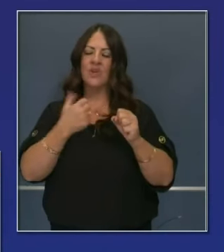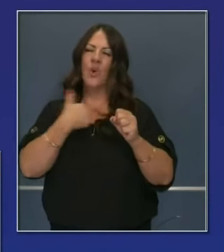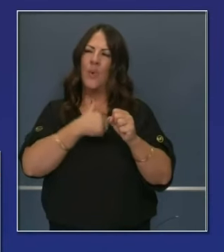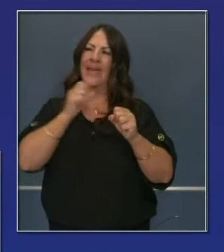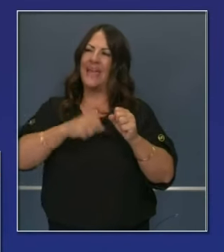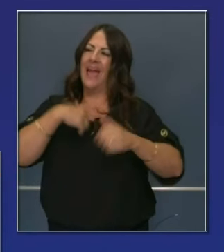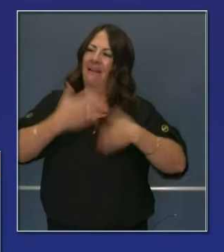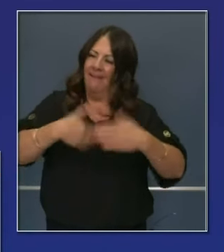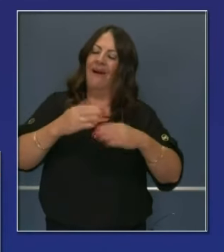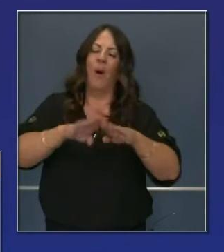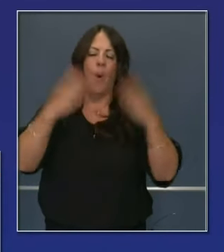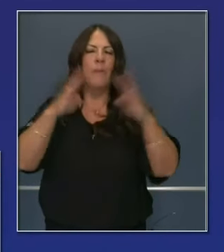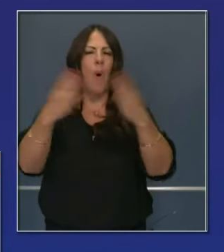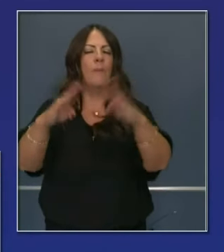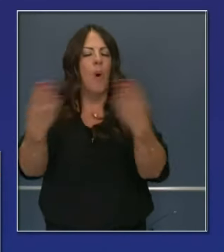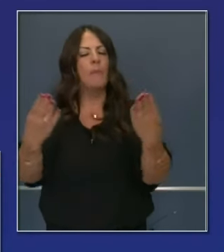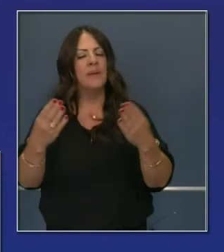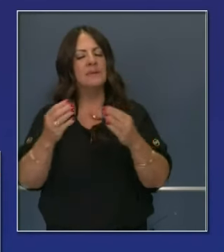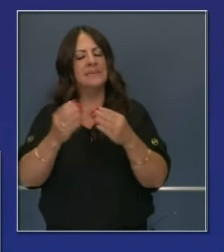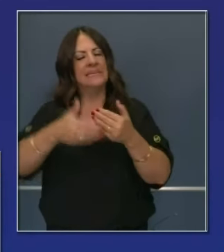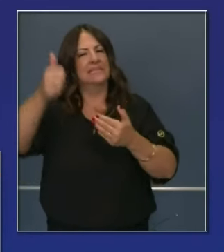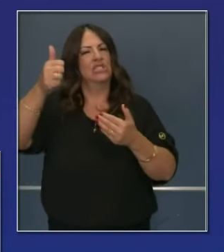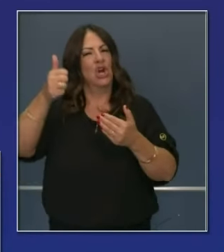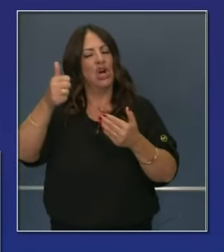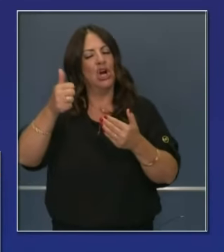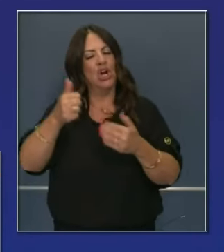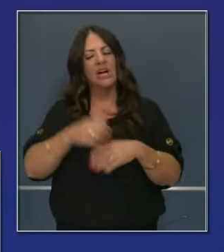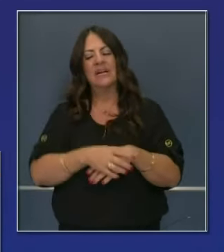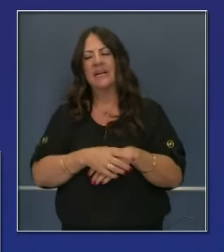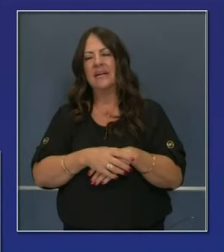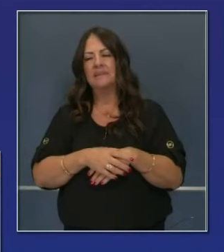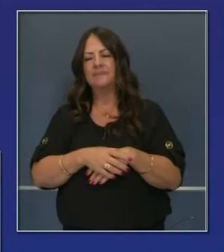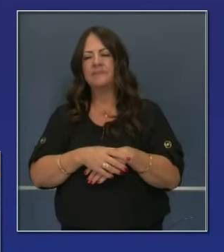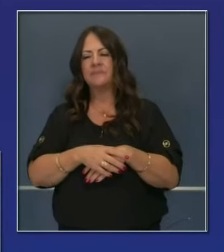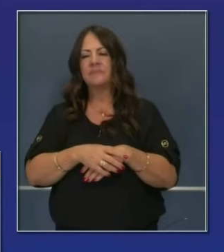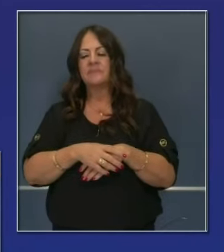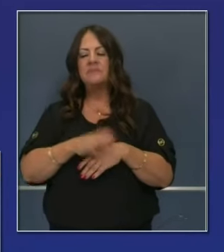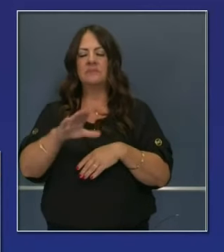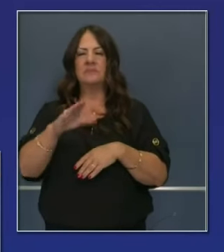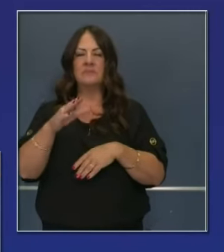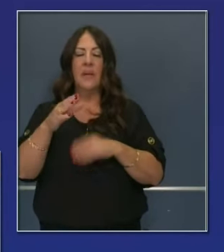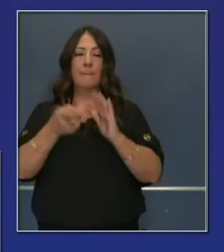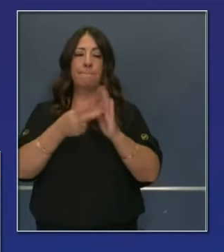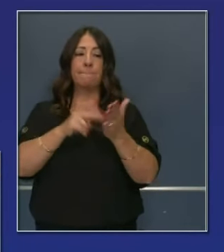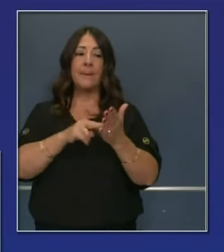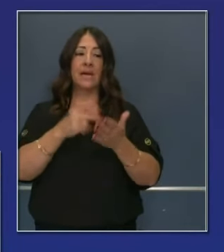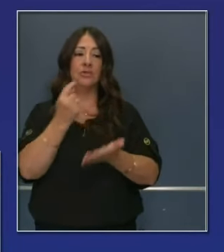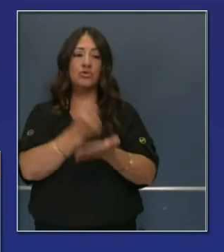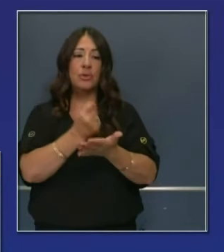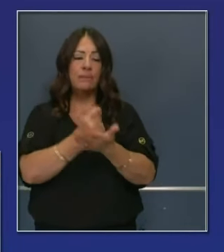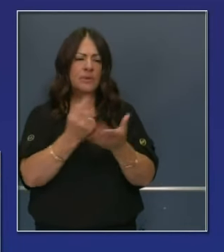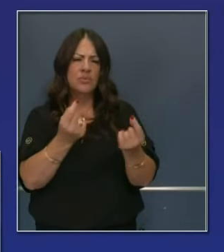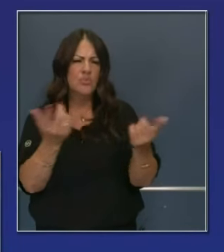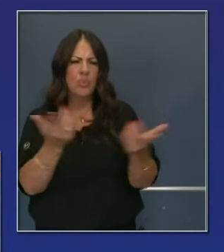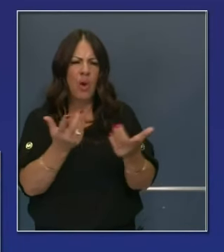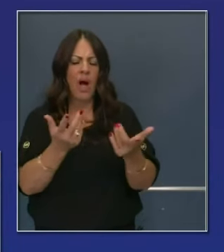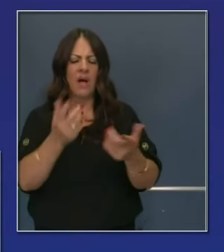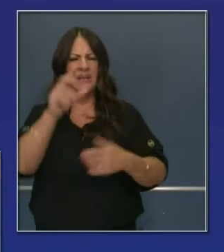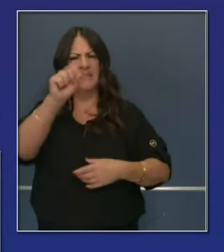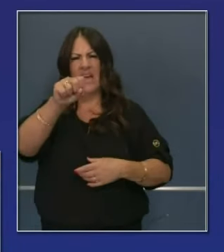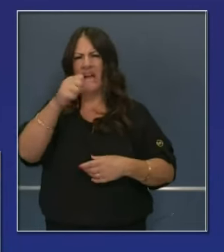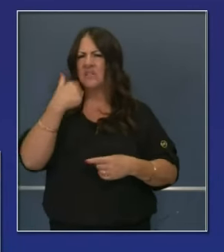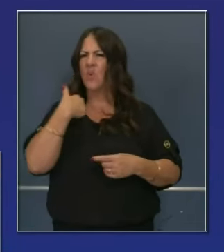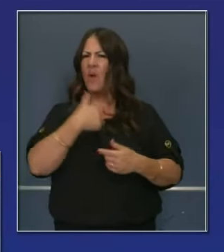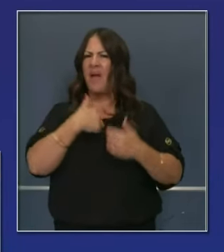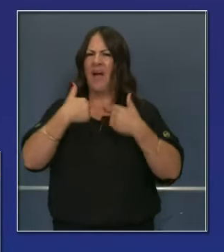supports on quarantine and isolation. And of course, treatment. We're not walking away from treatment. The state of California is abundant. We're the birthplace of